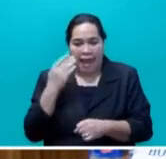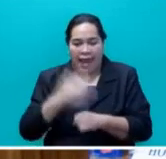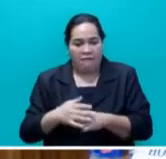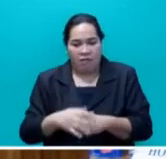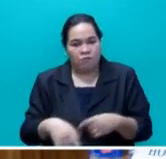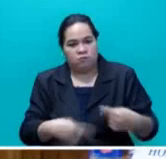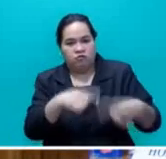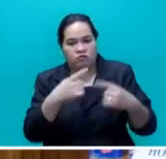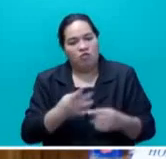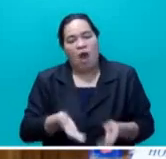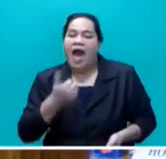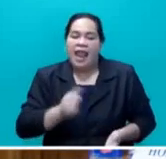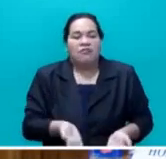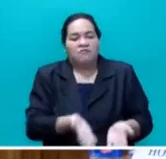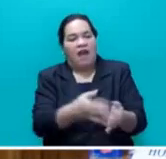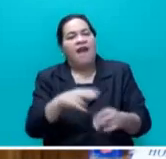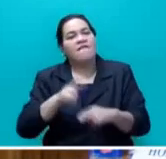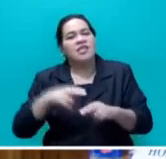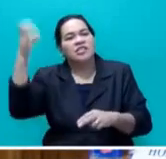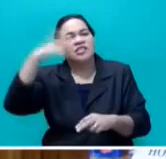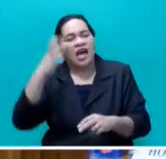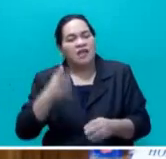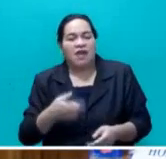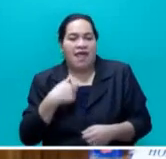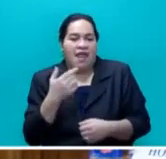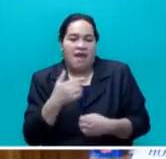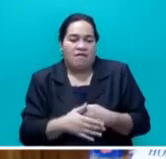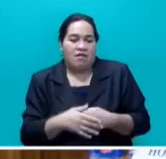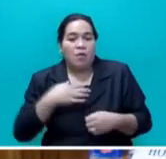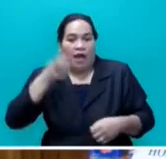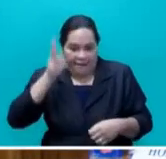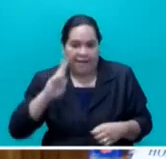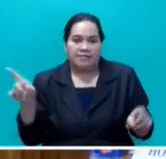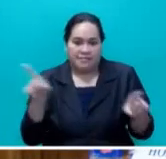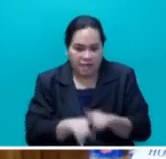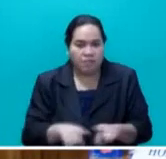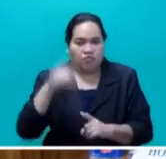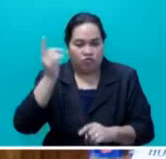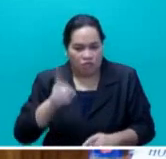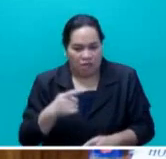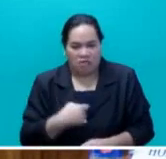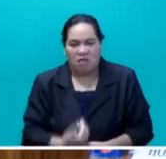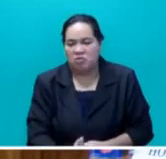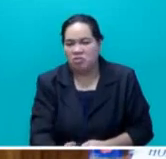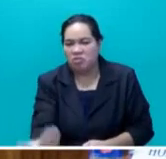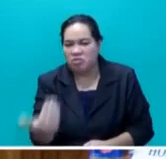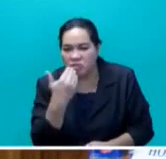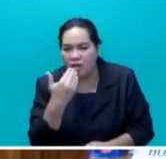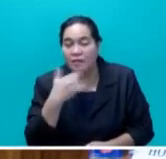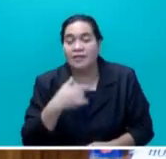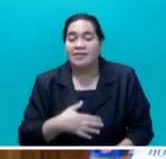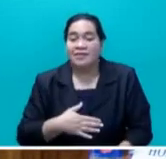and vilified by the Fiji Sun, as it has once again done today, an utter shame. So, Mr.